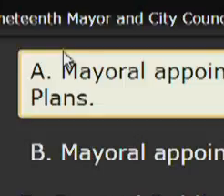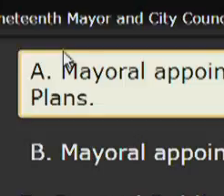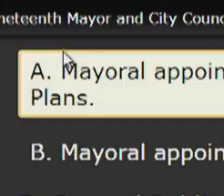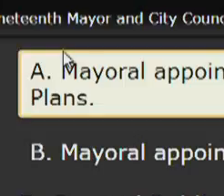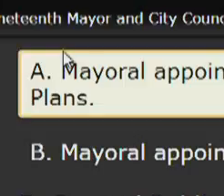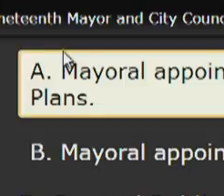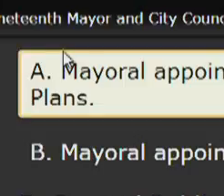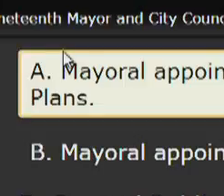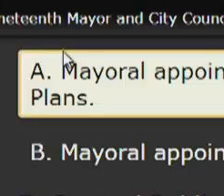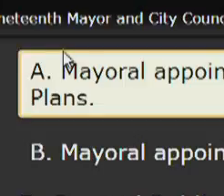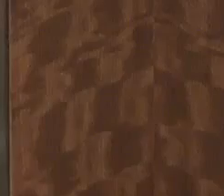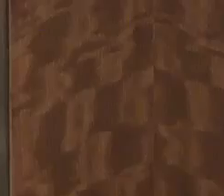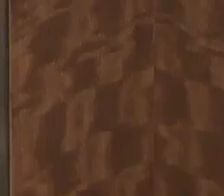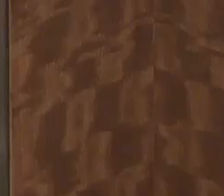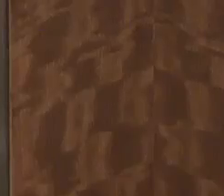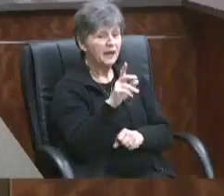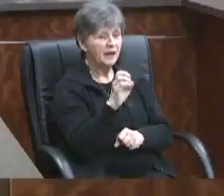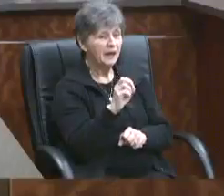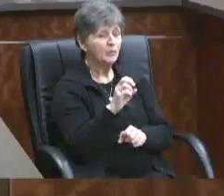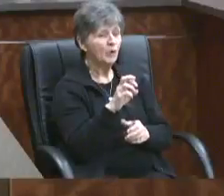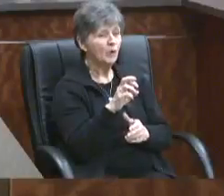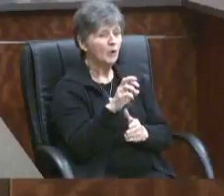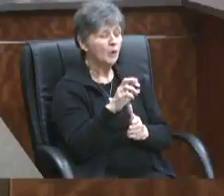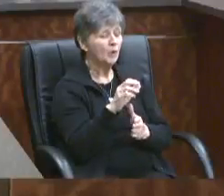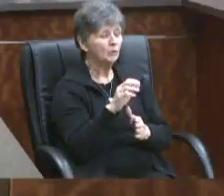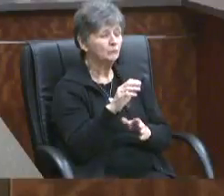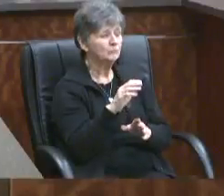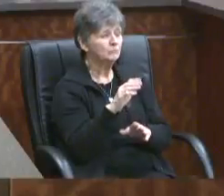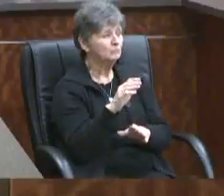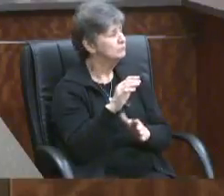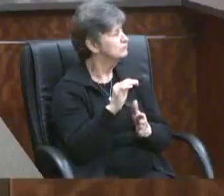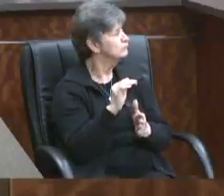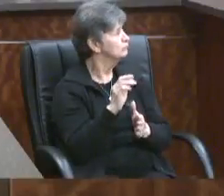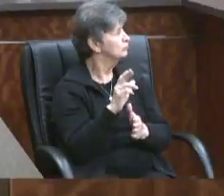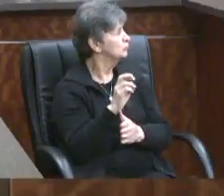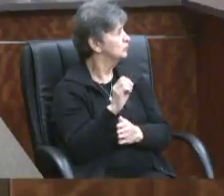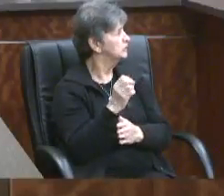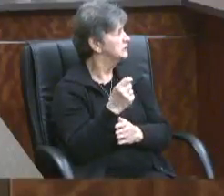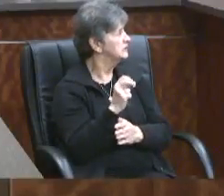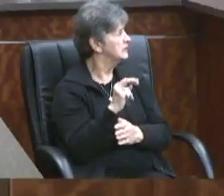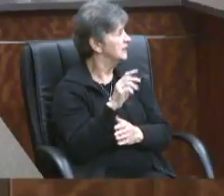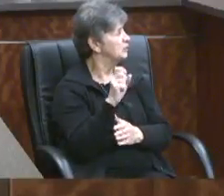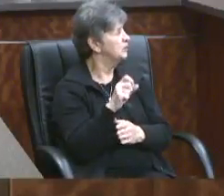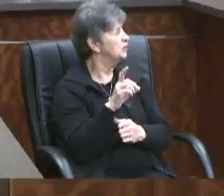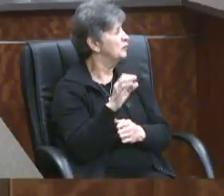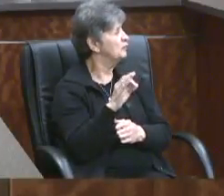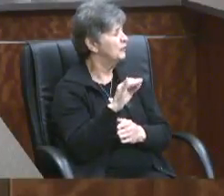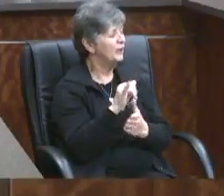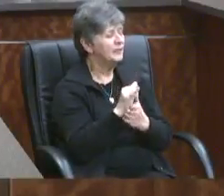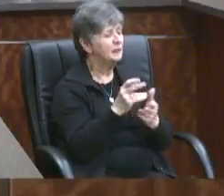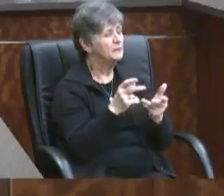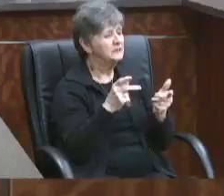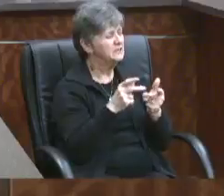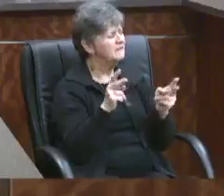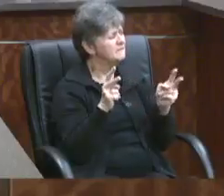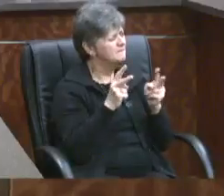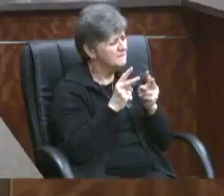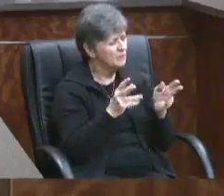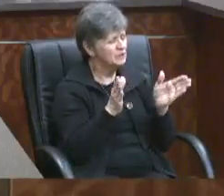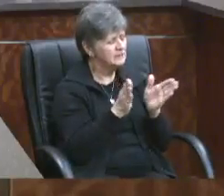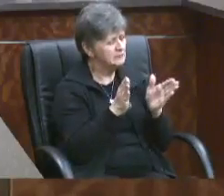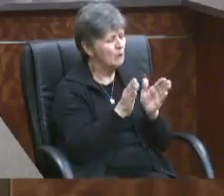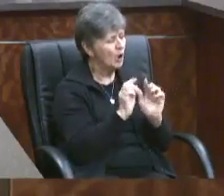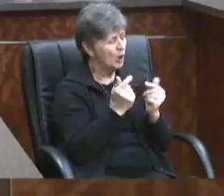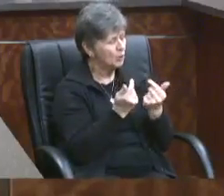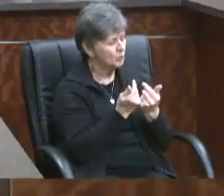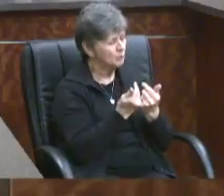Yeah, Mr. Abel resigned, and we need to fill that position because it's a very small group. So again, as I